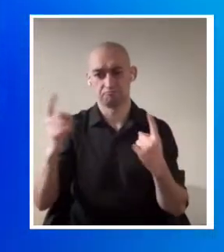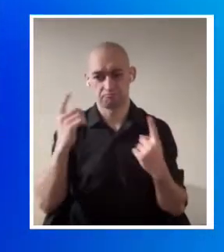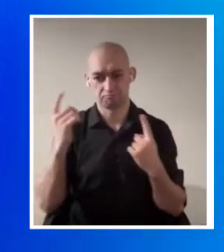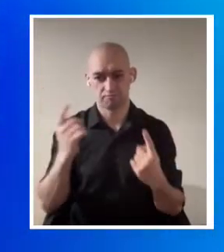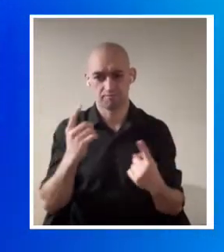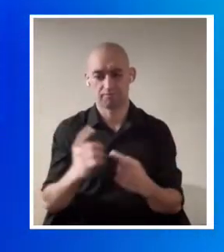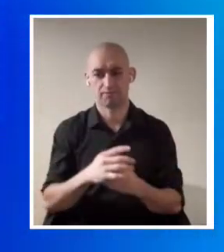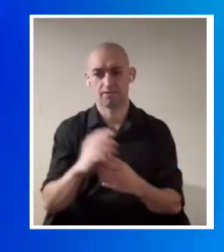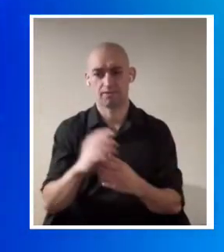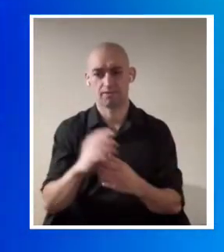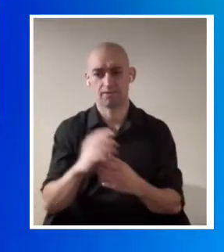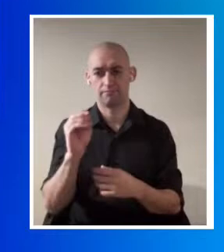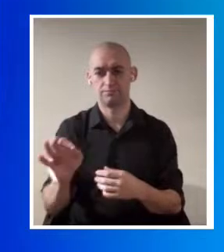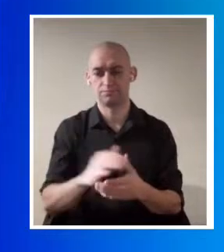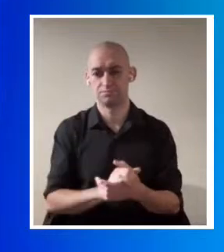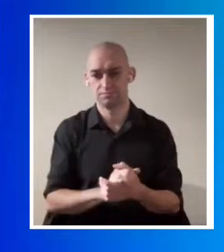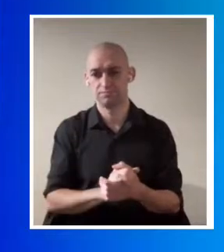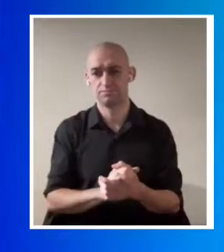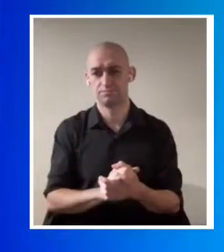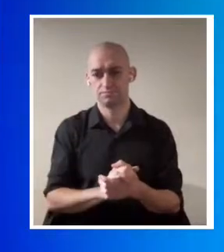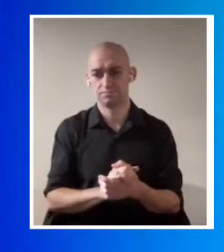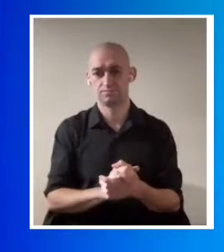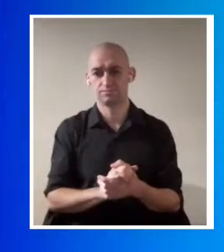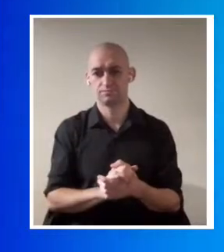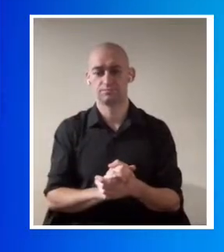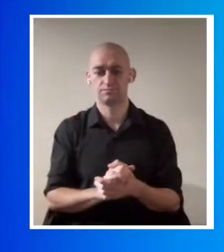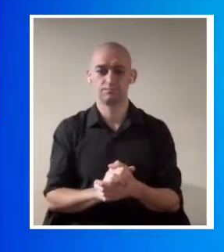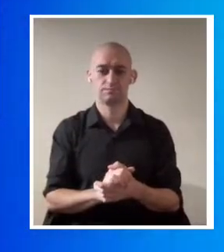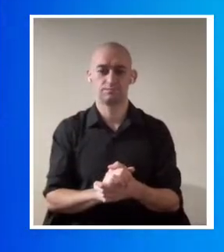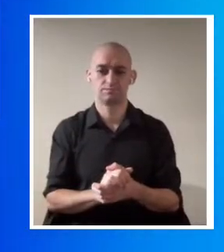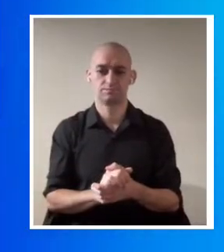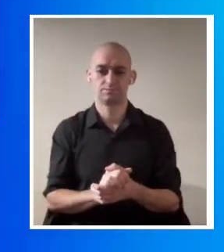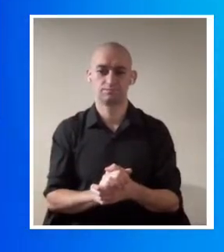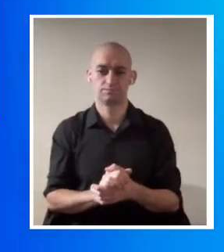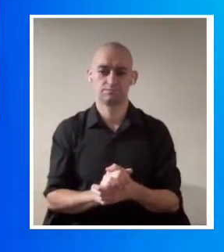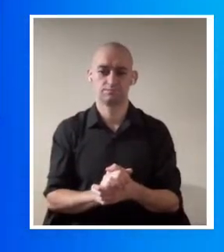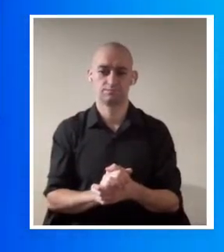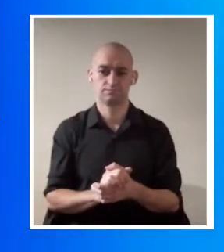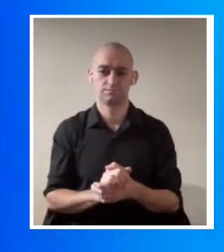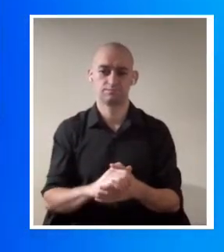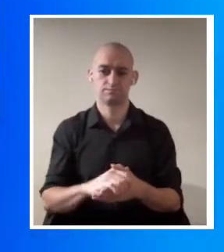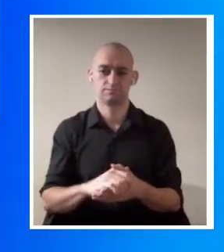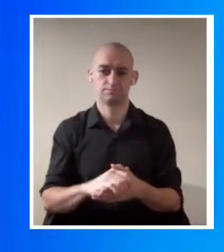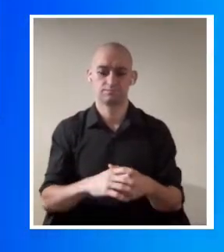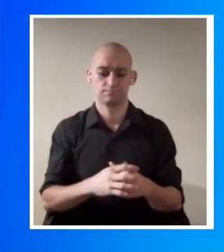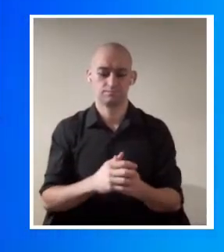it. Okay. So let's keep going Alright, and so we'll circle back on all of that this. sounds good. Okay. Thank you. Okay.